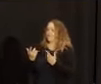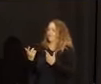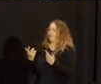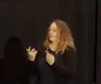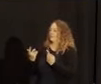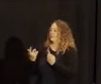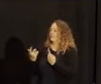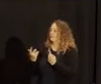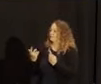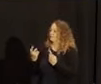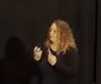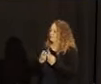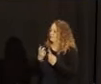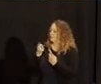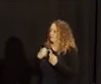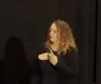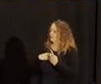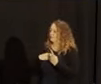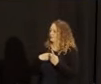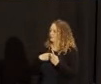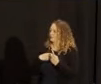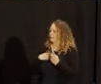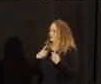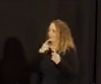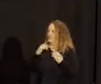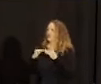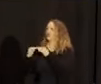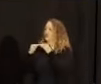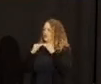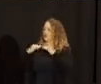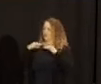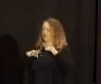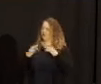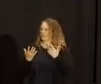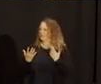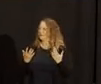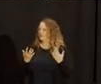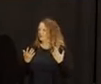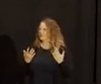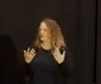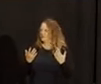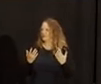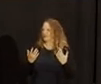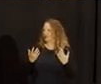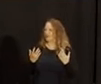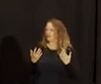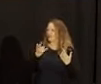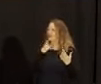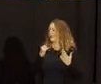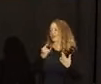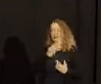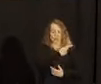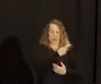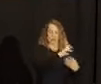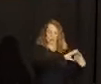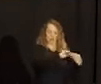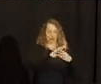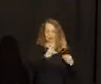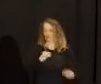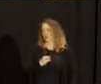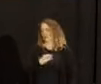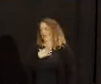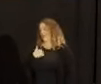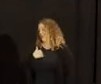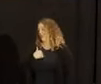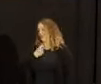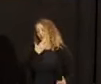meaningful stakeholders and partners. That's what I've kind of heard in what both of you said in your responses. So thank you very much